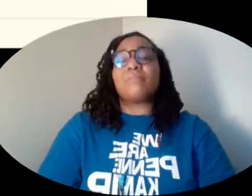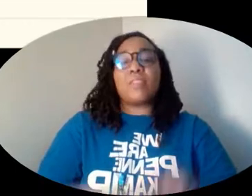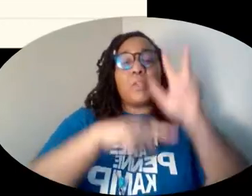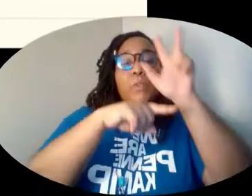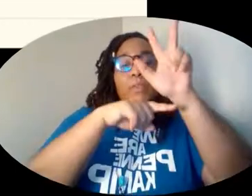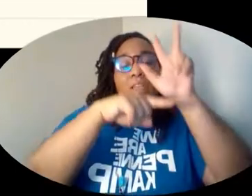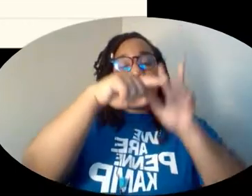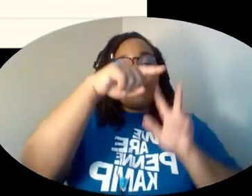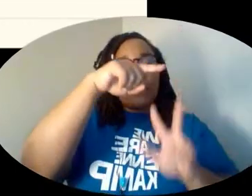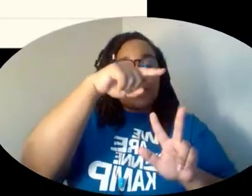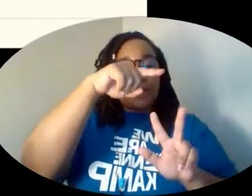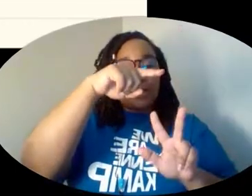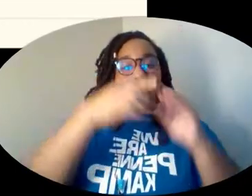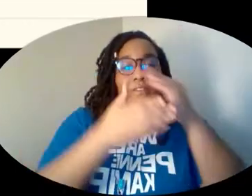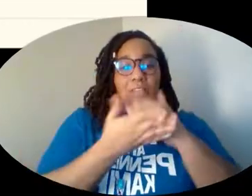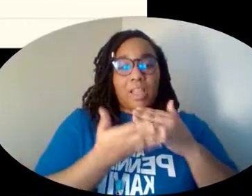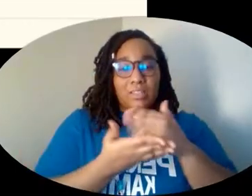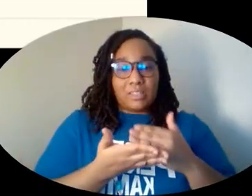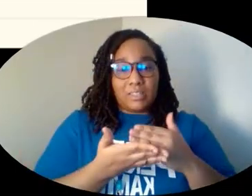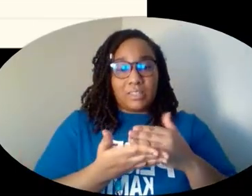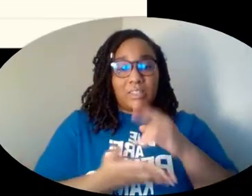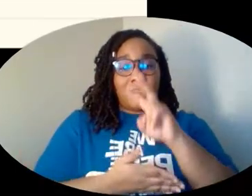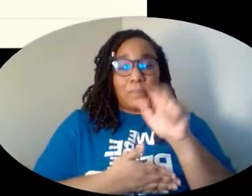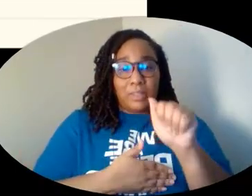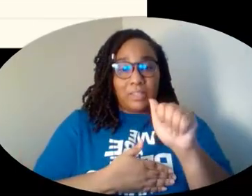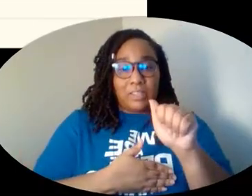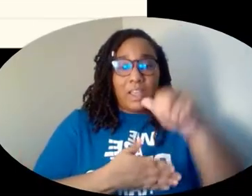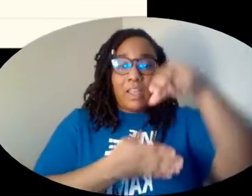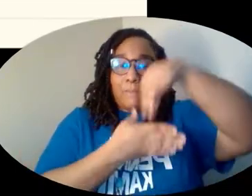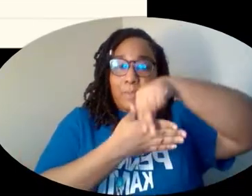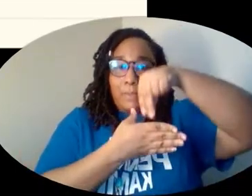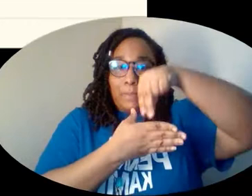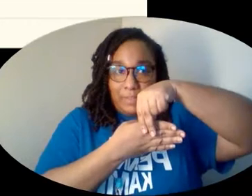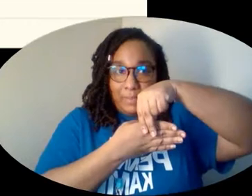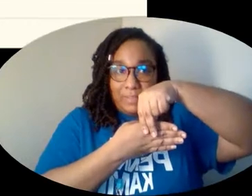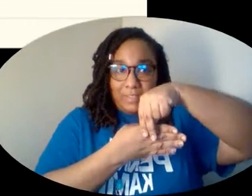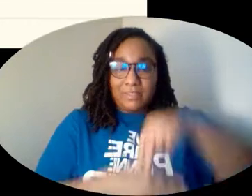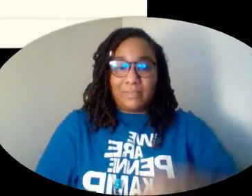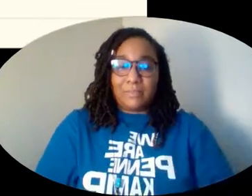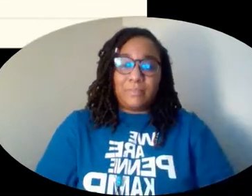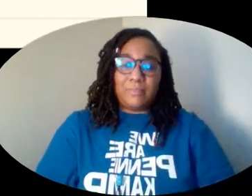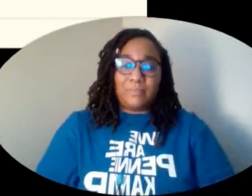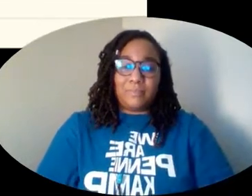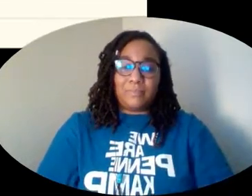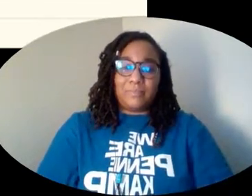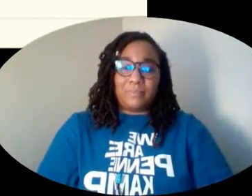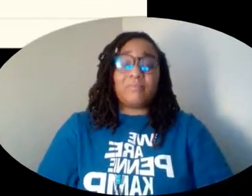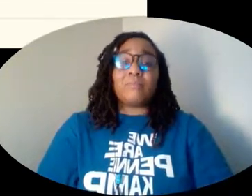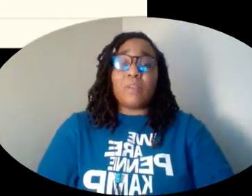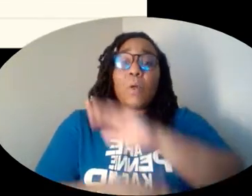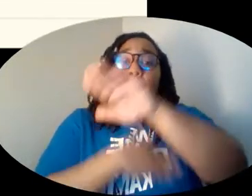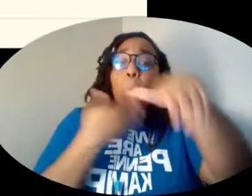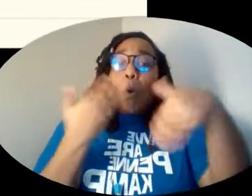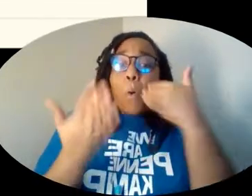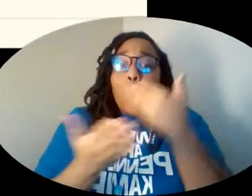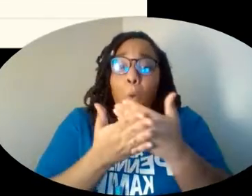3 out of the 3 slices, or 3/3, of the pizza have paper clips. The